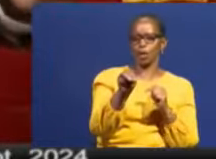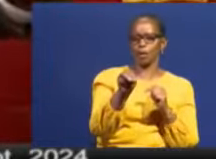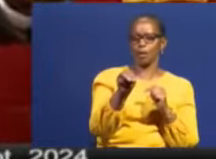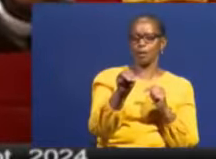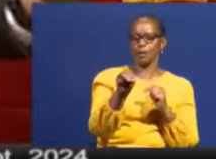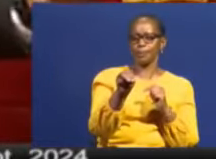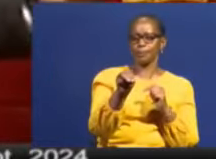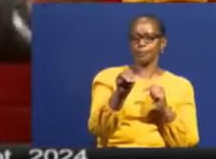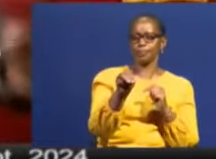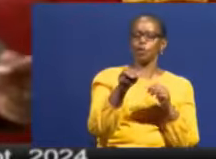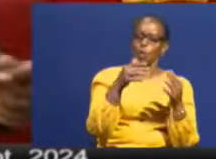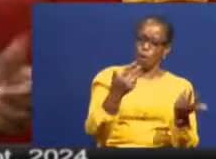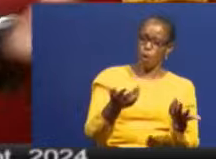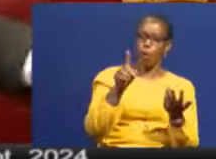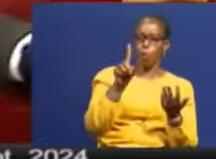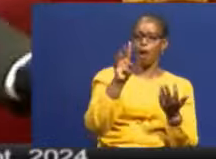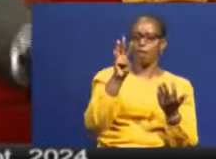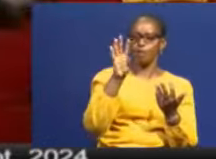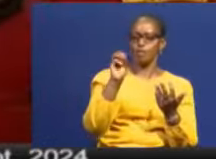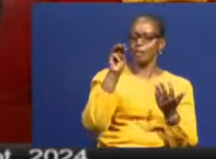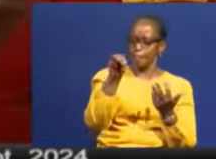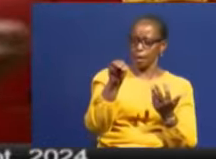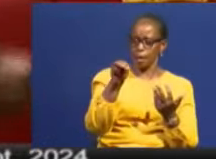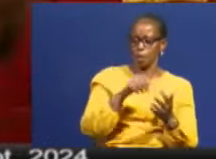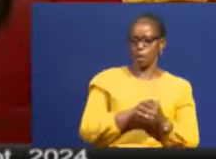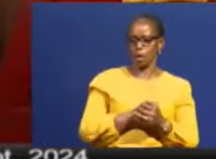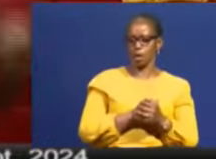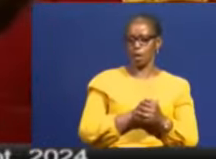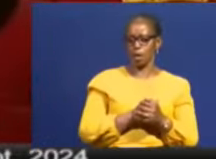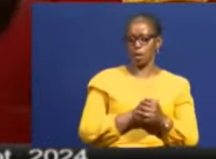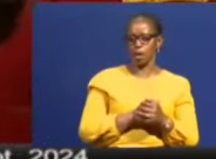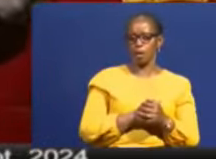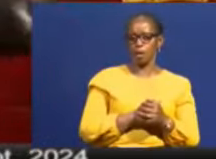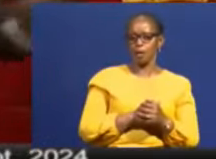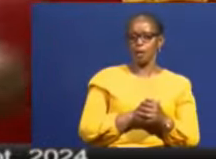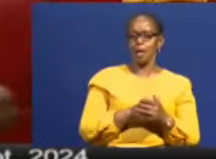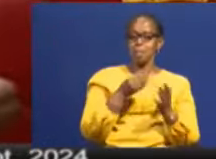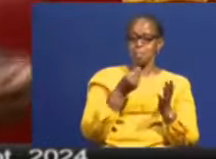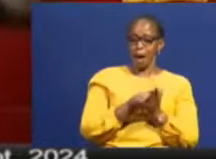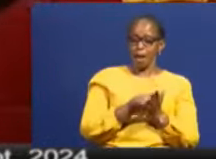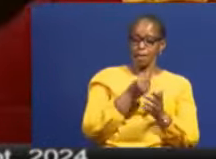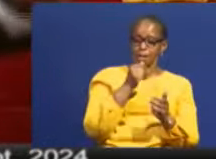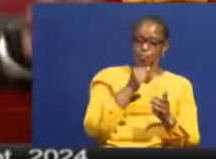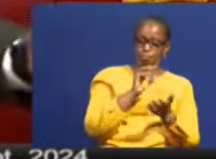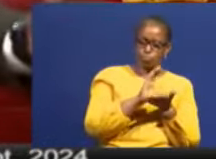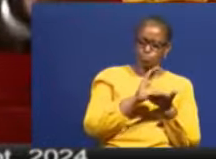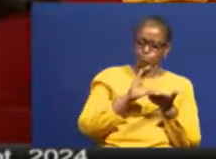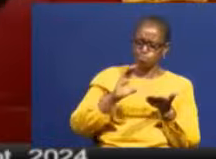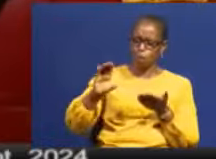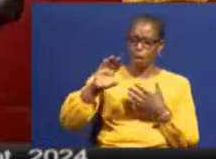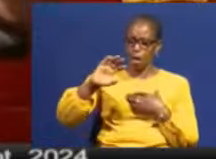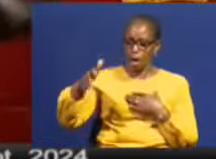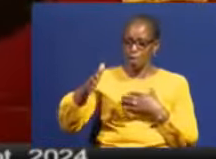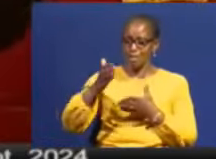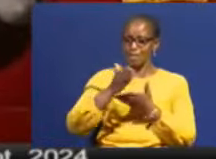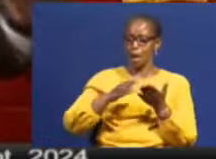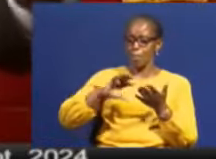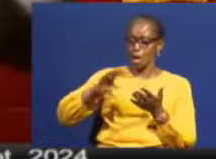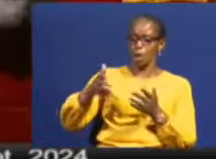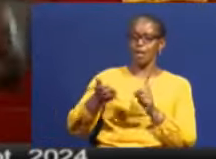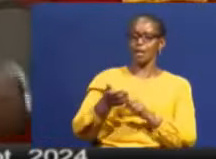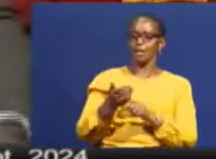or 140 million shillings. Honorable Speaker, with the allocated amounts in the counties, some counties that get about